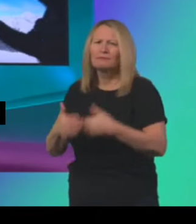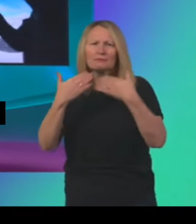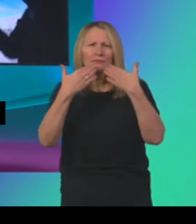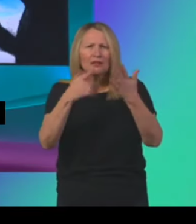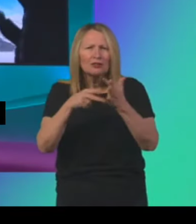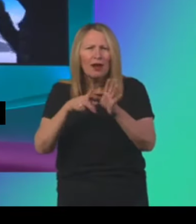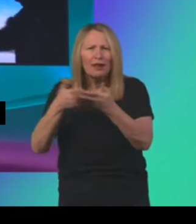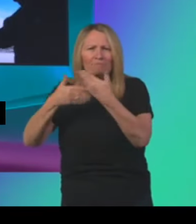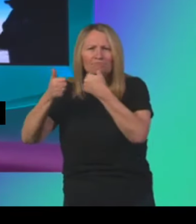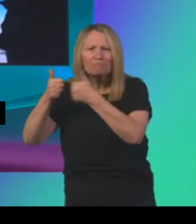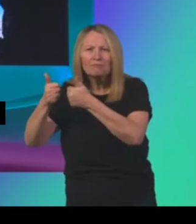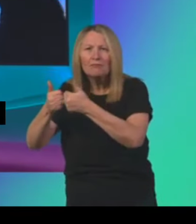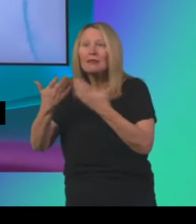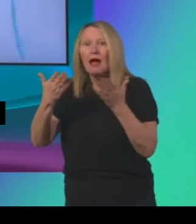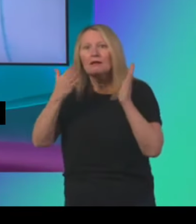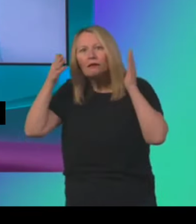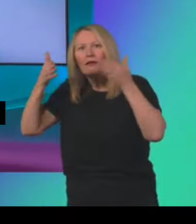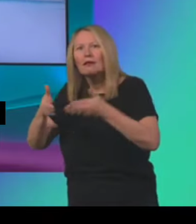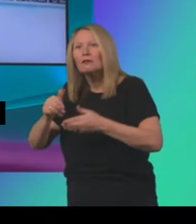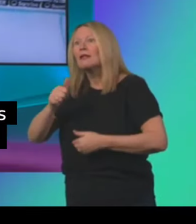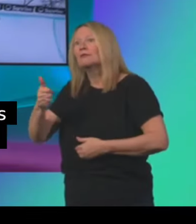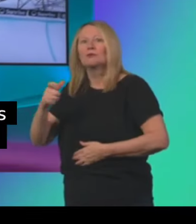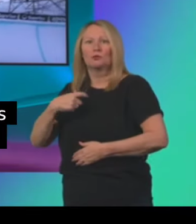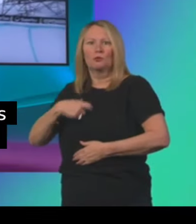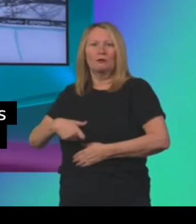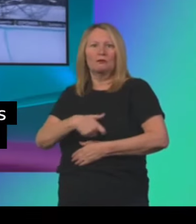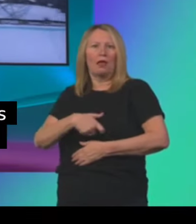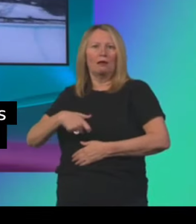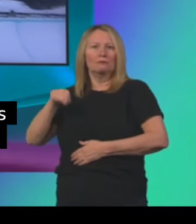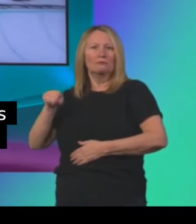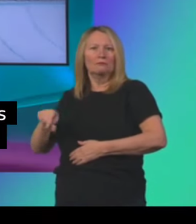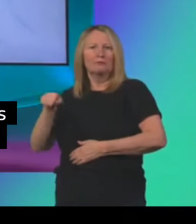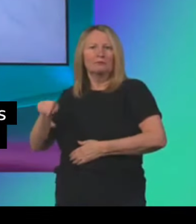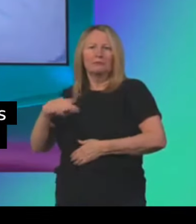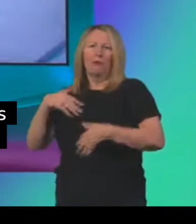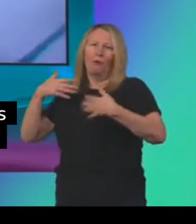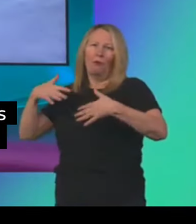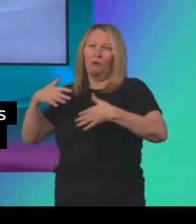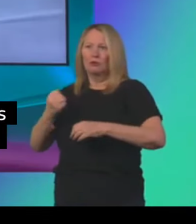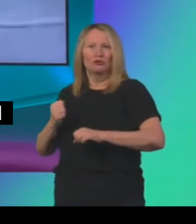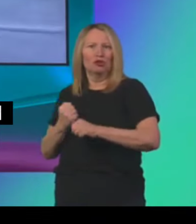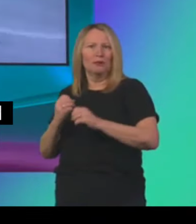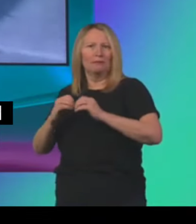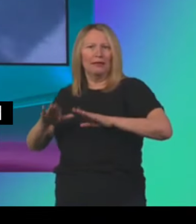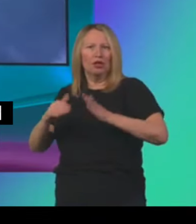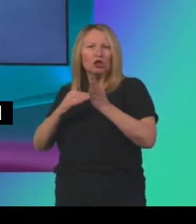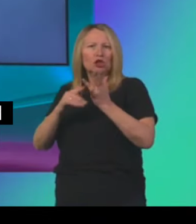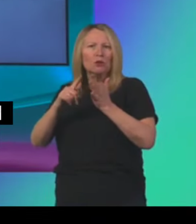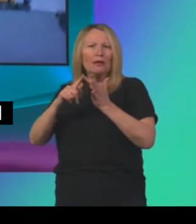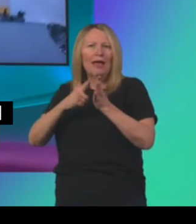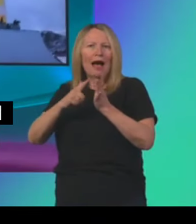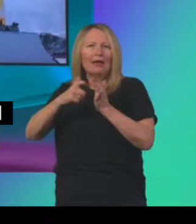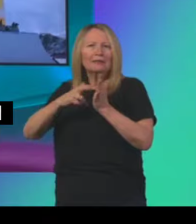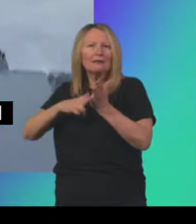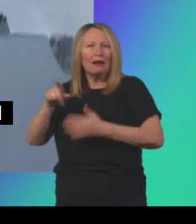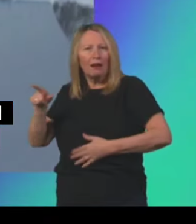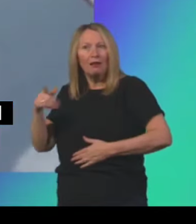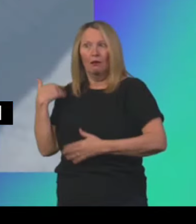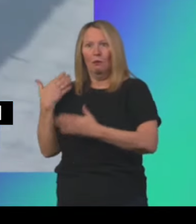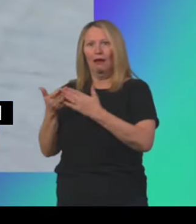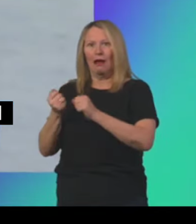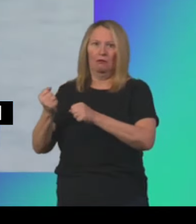Thank you, Jenny. Let's continue our world tour in Switzerland next, where there were celebrations for Great Britain's Zoe Atkin at the weekend, who won gold